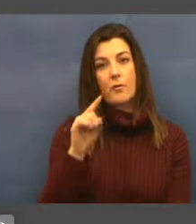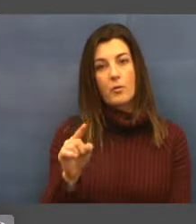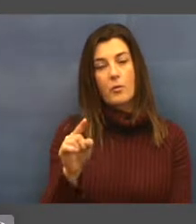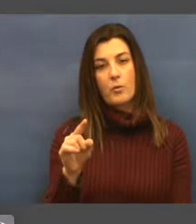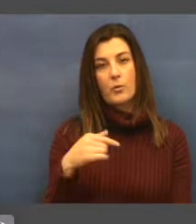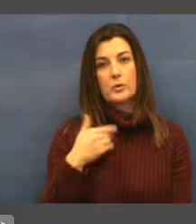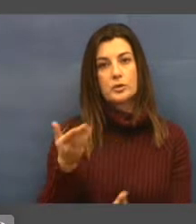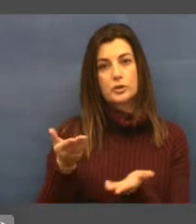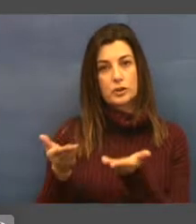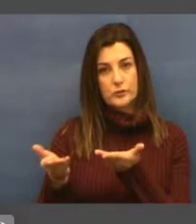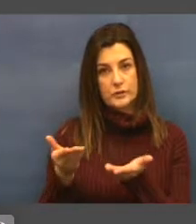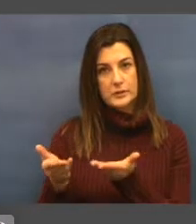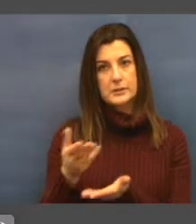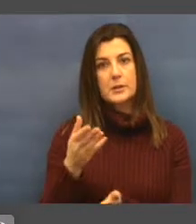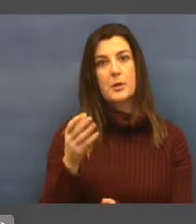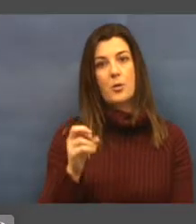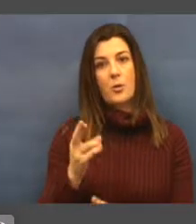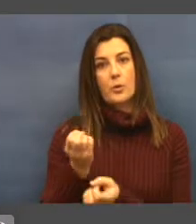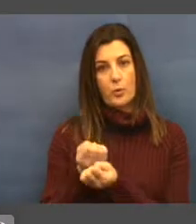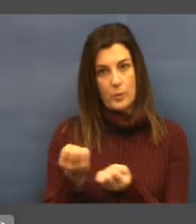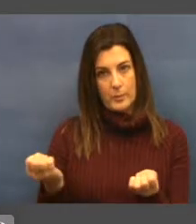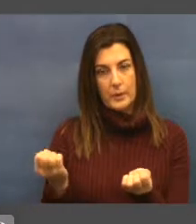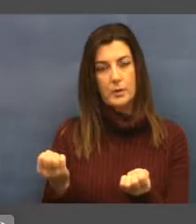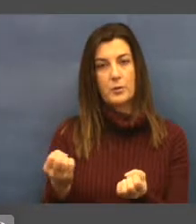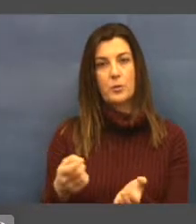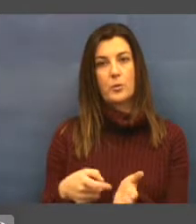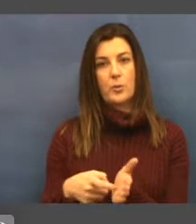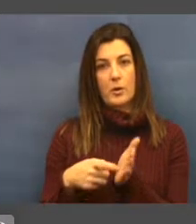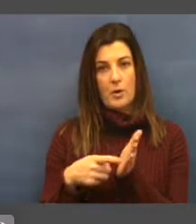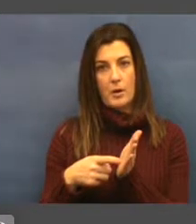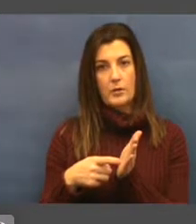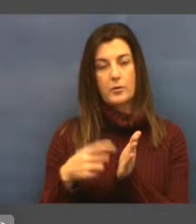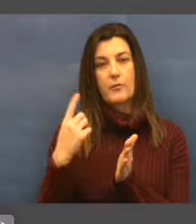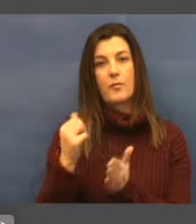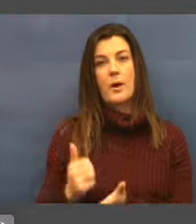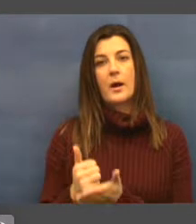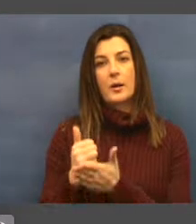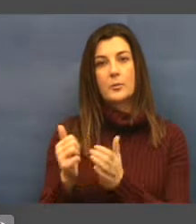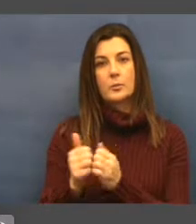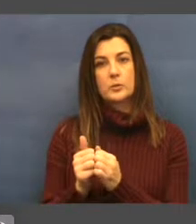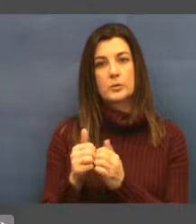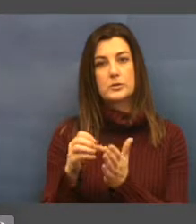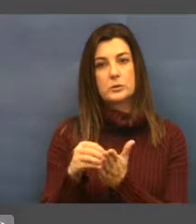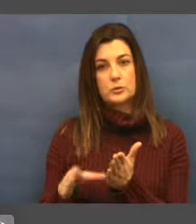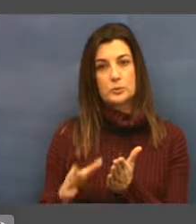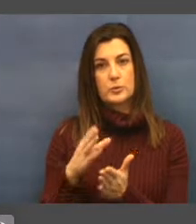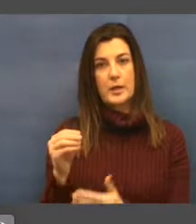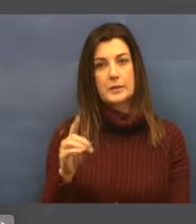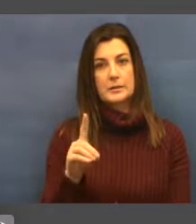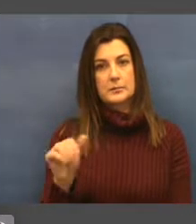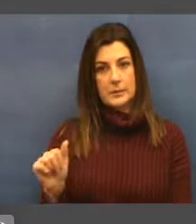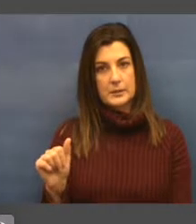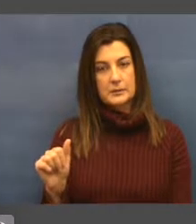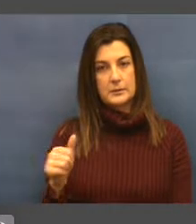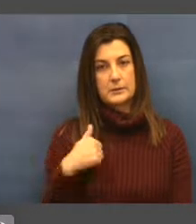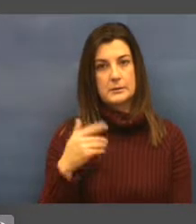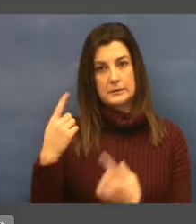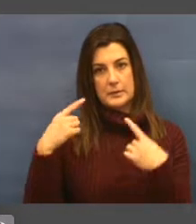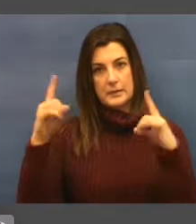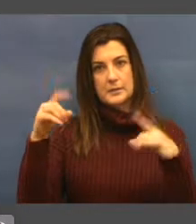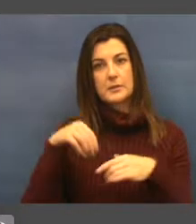towards services and or equipment that's required to help a student with disabilities succeed in